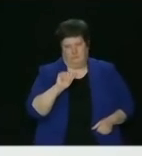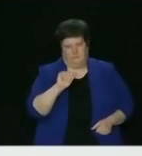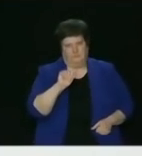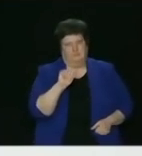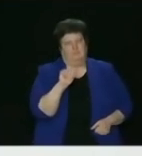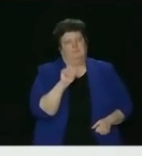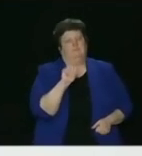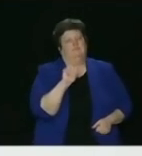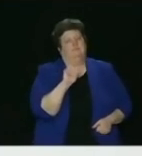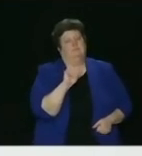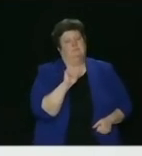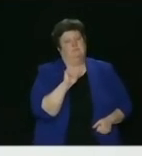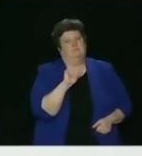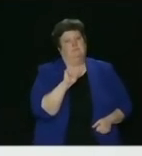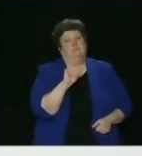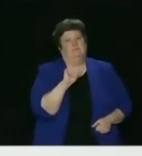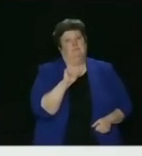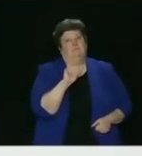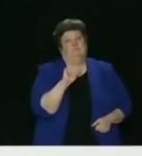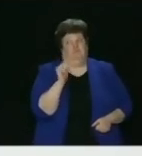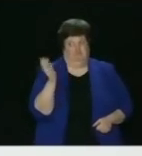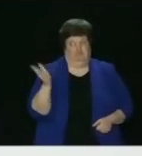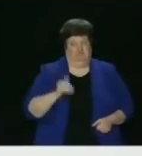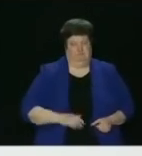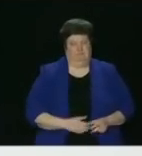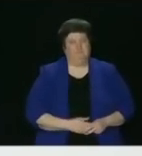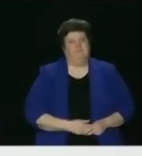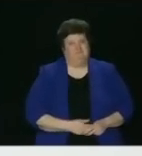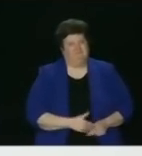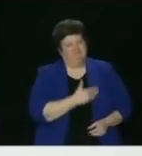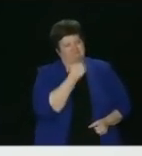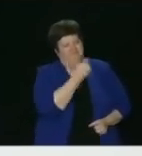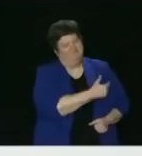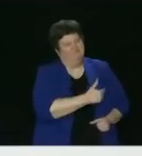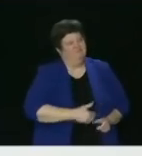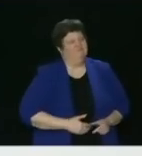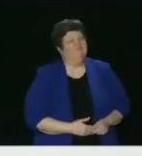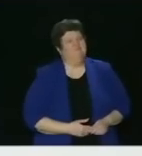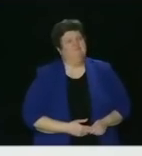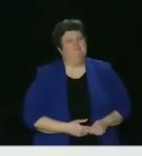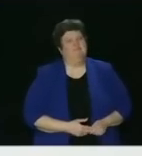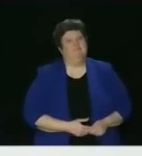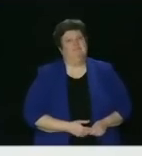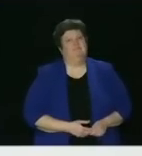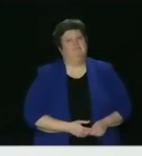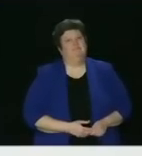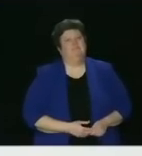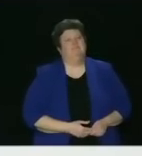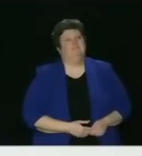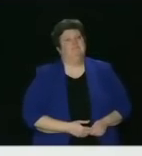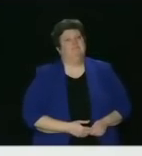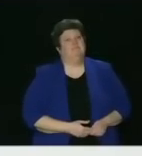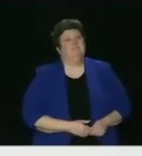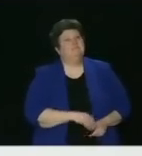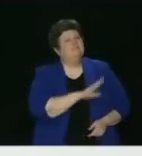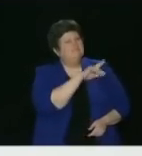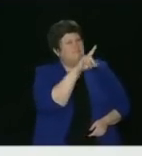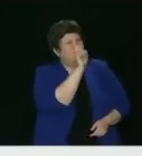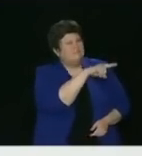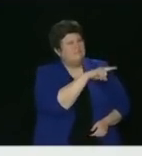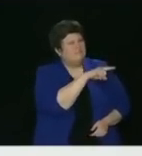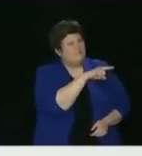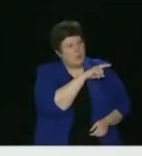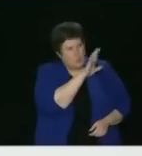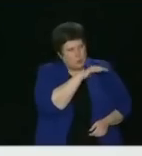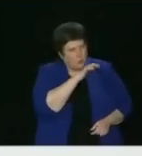question is from TVA. Raymond Filion, please go ahead. Thank you. Prime Minister, when will the special powers